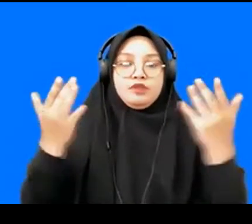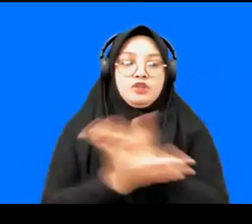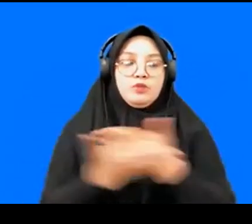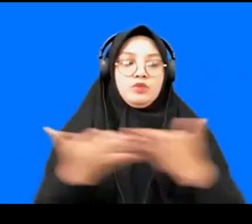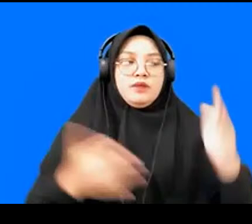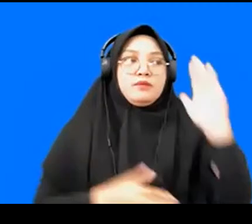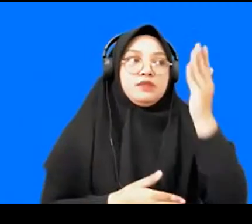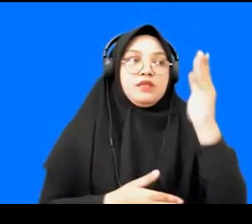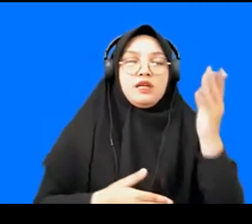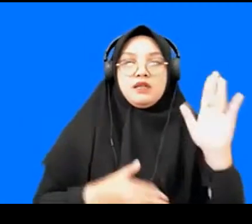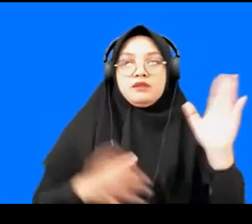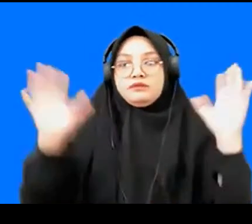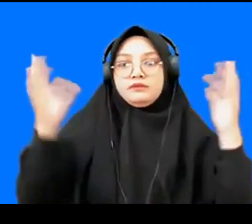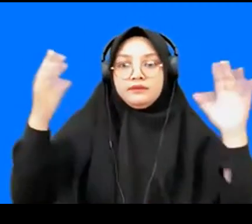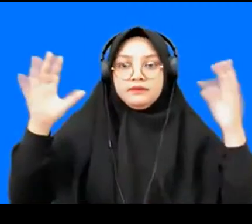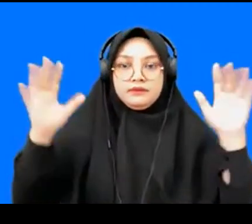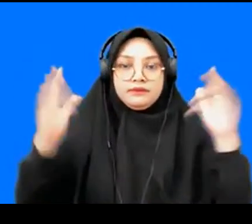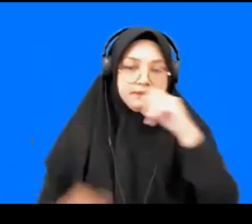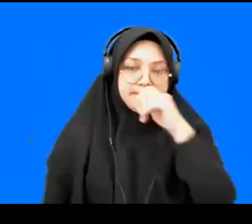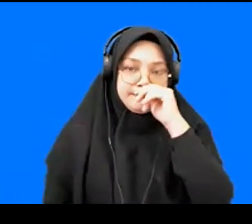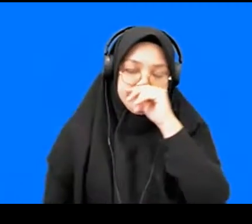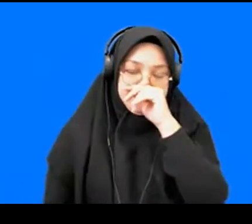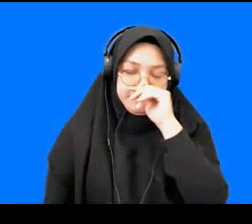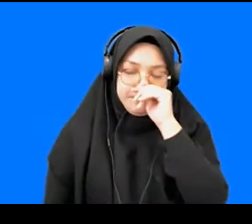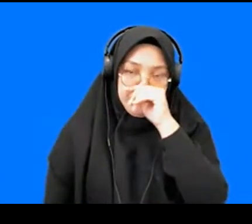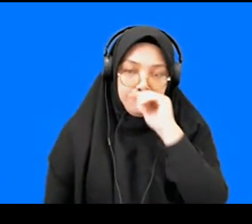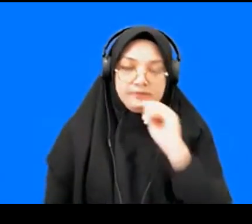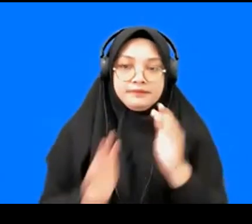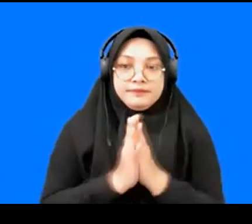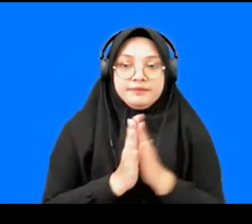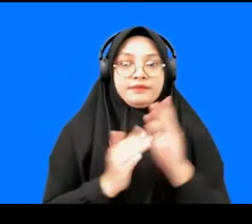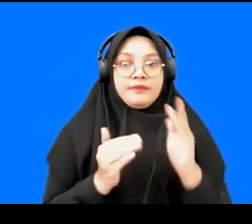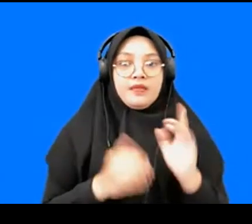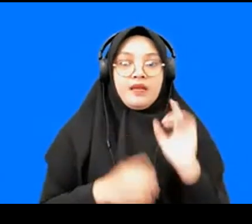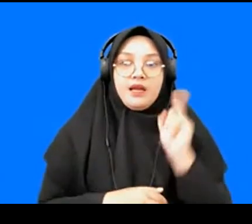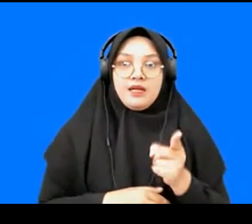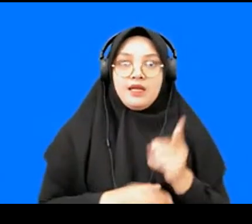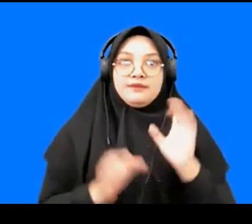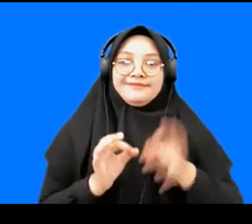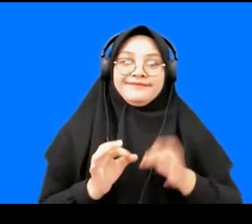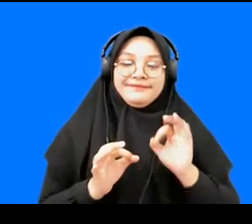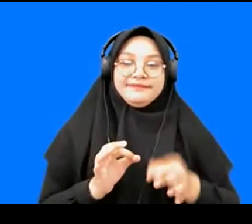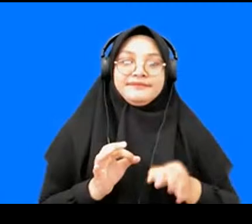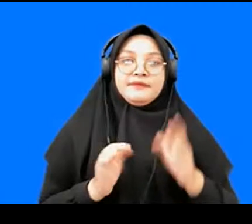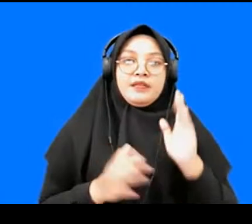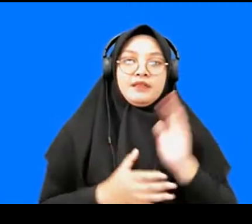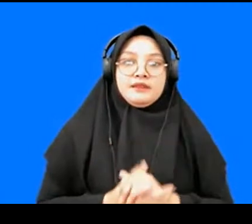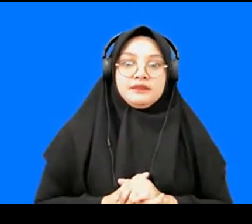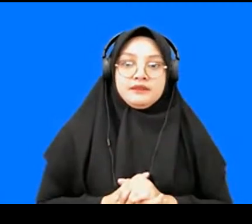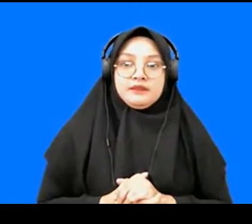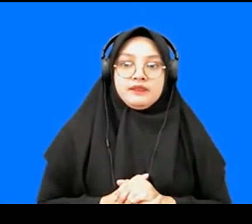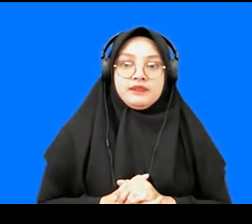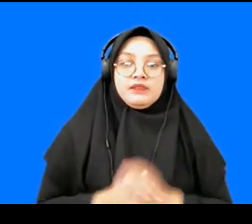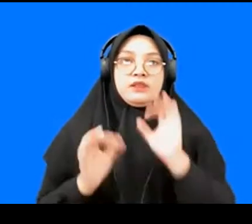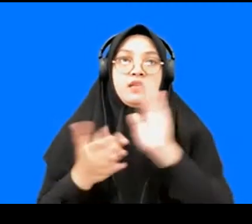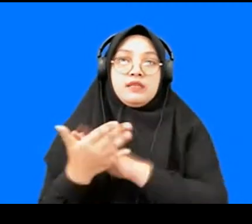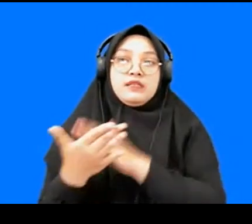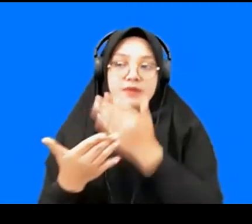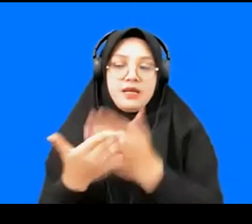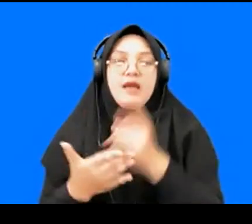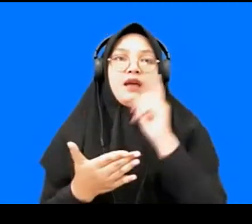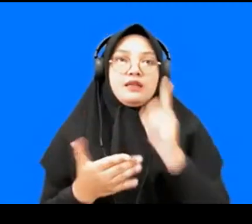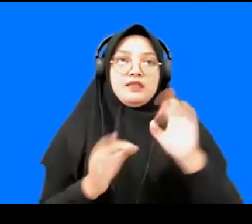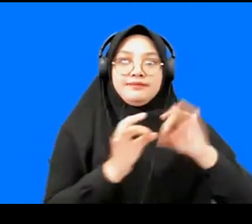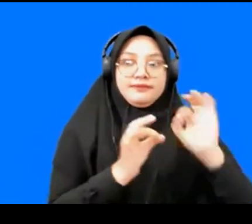And then we have our interpreters for hand sign and also from English to Bahasa. So thank you to our